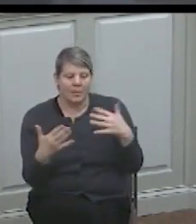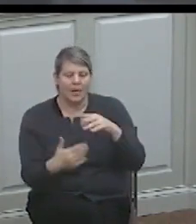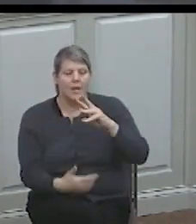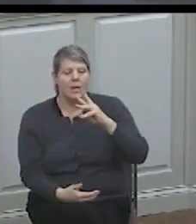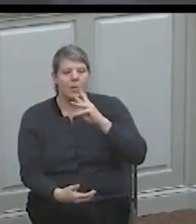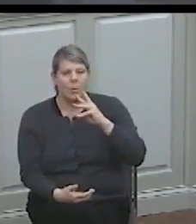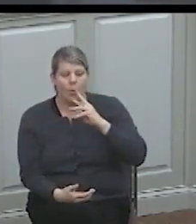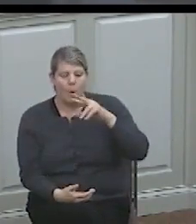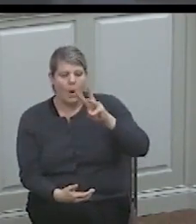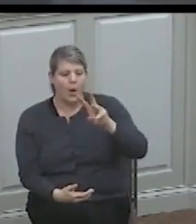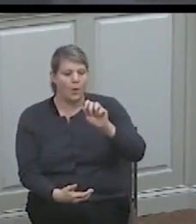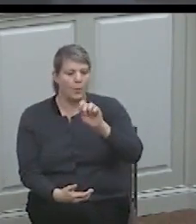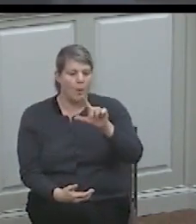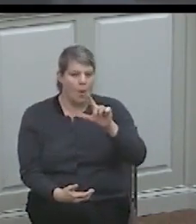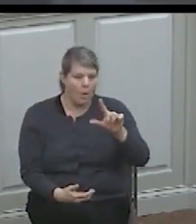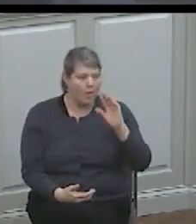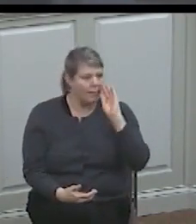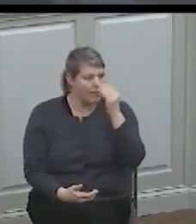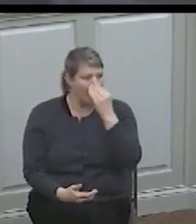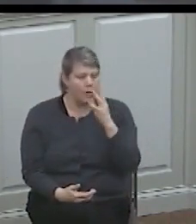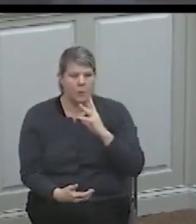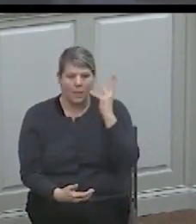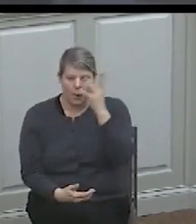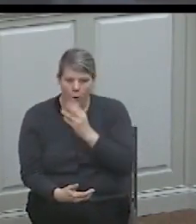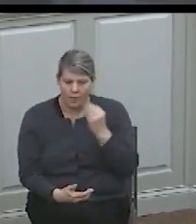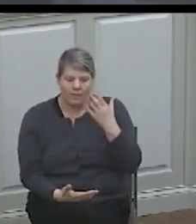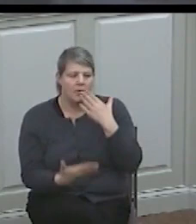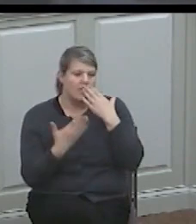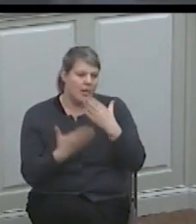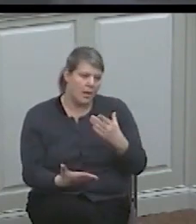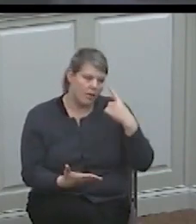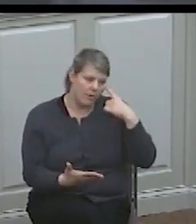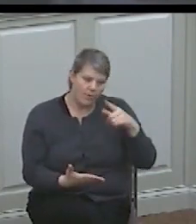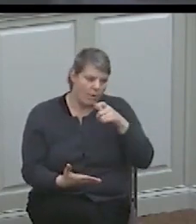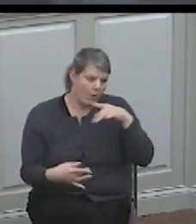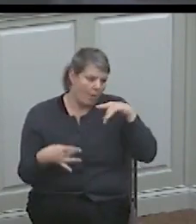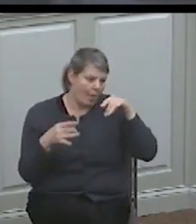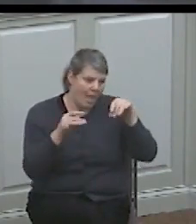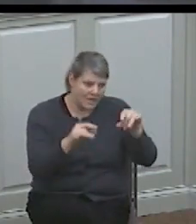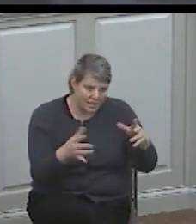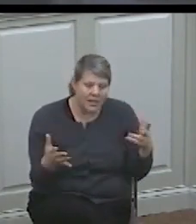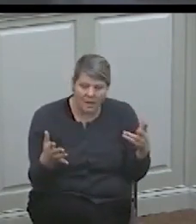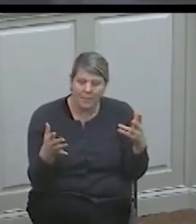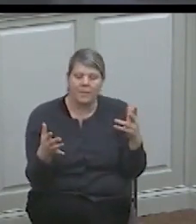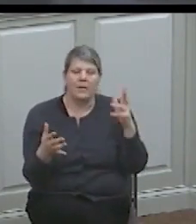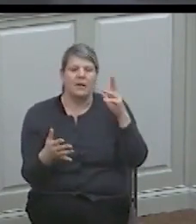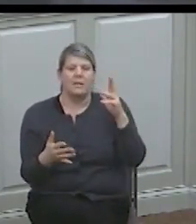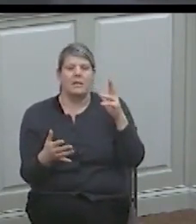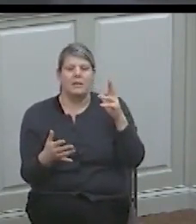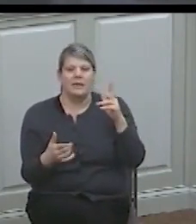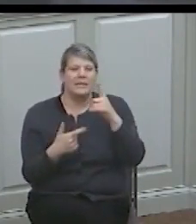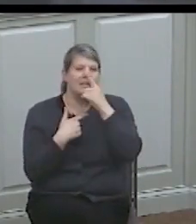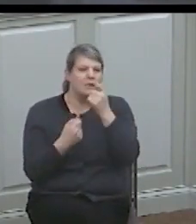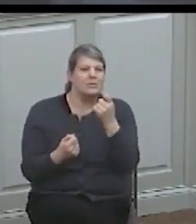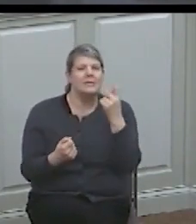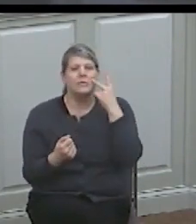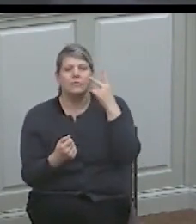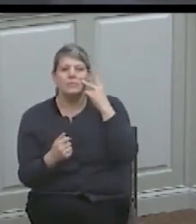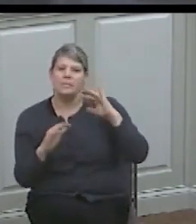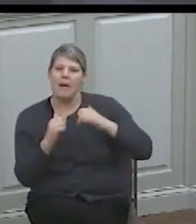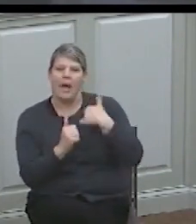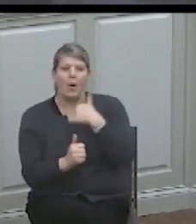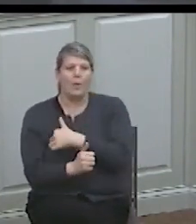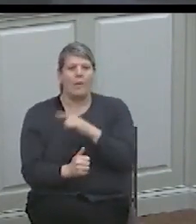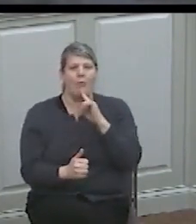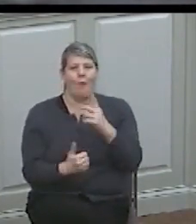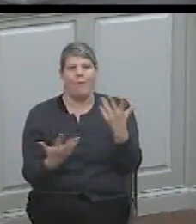the tulips are gorgeous. Thank you to the folks that planted them. So it would be interesting to see how we're moving along on that. Thank